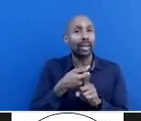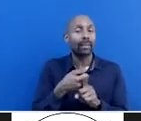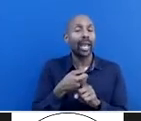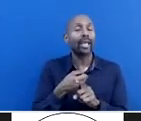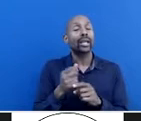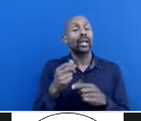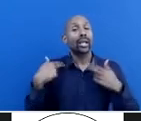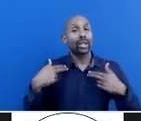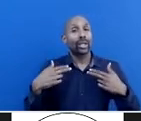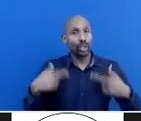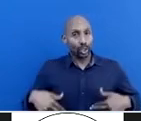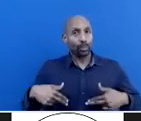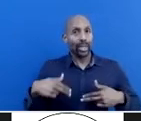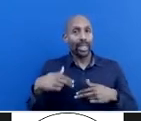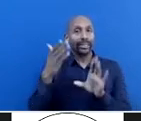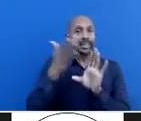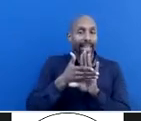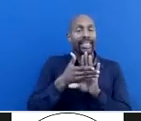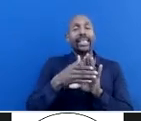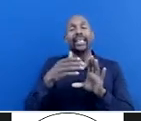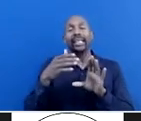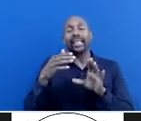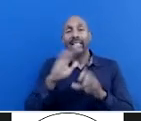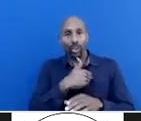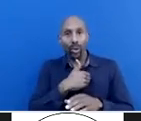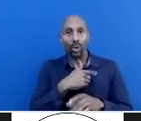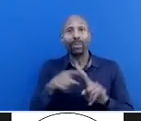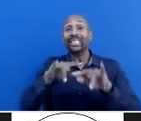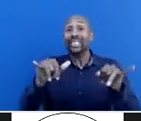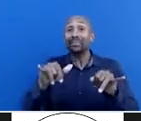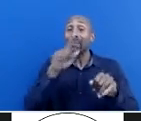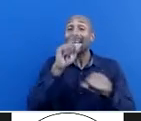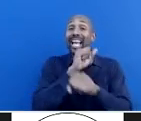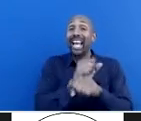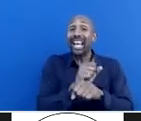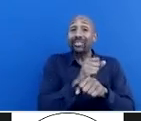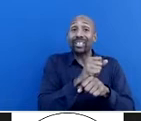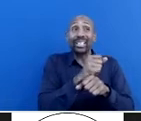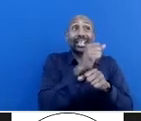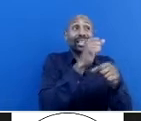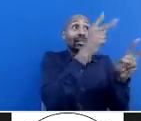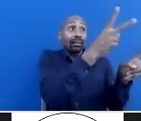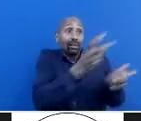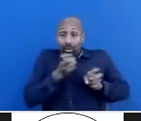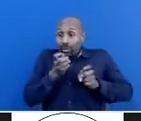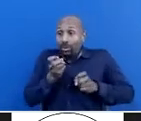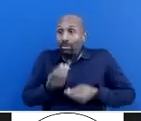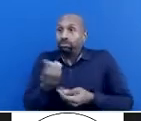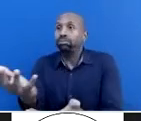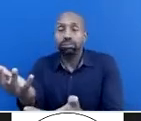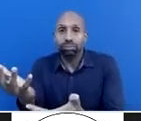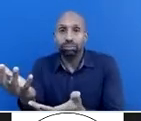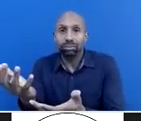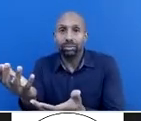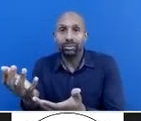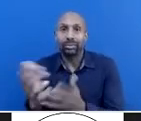they literally channel something that comes from a space that cannot be accessed with discourse, that cannot be accessed